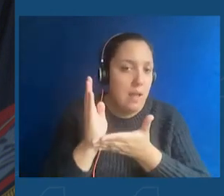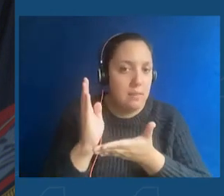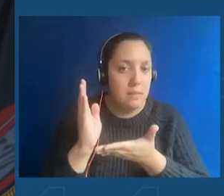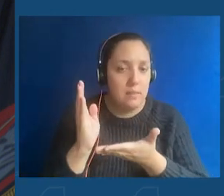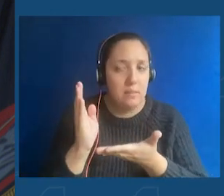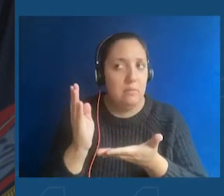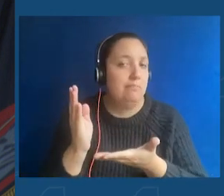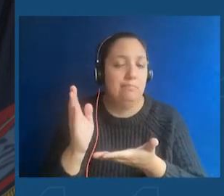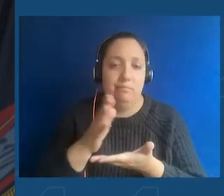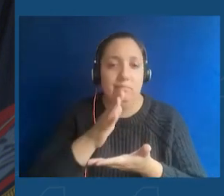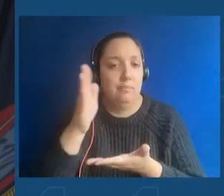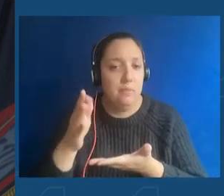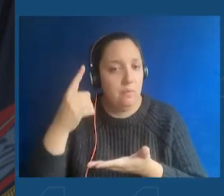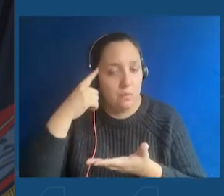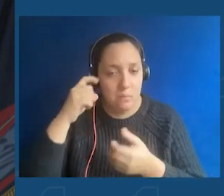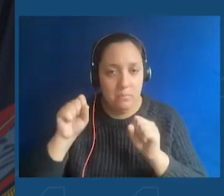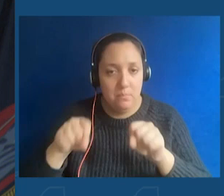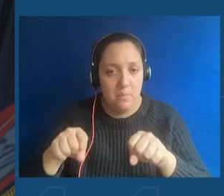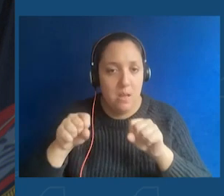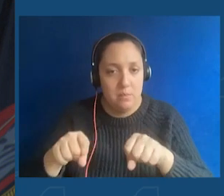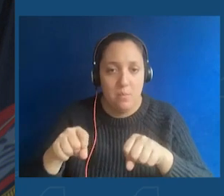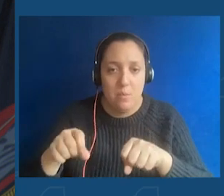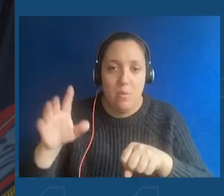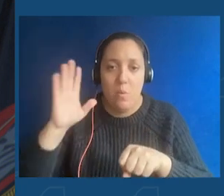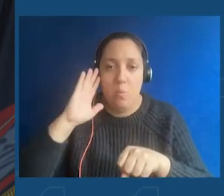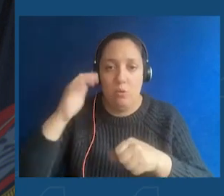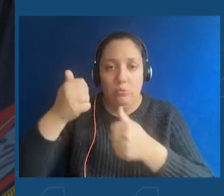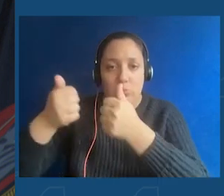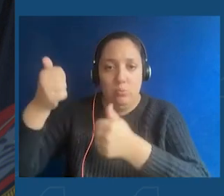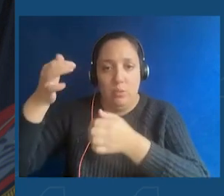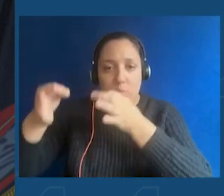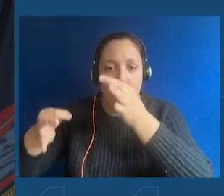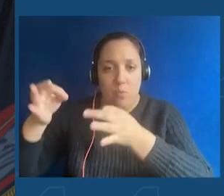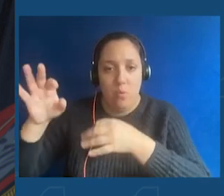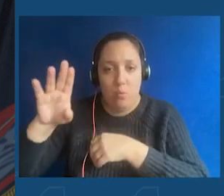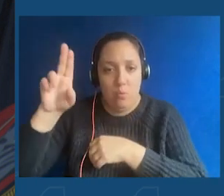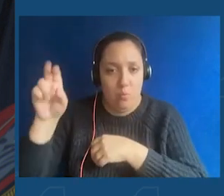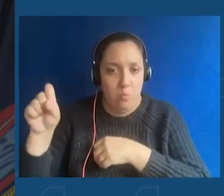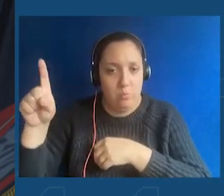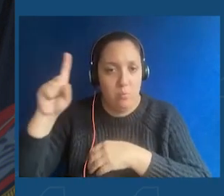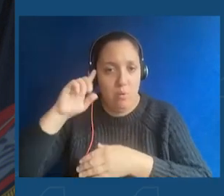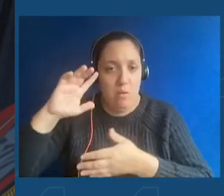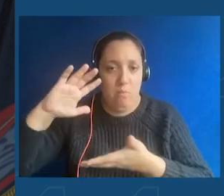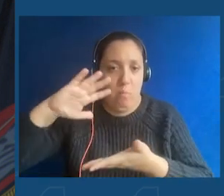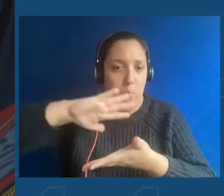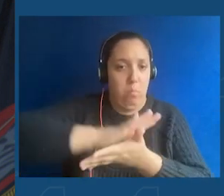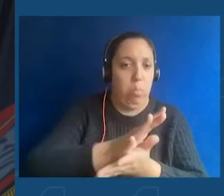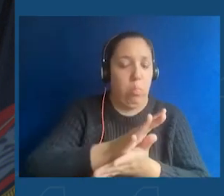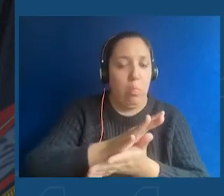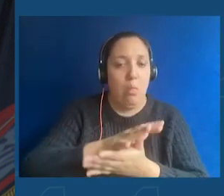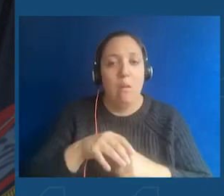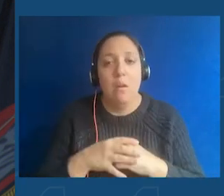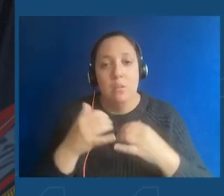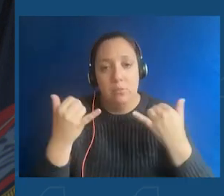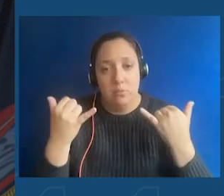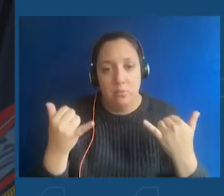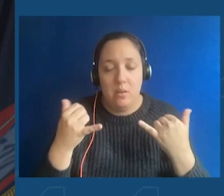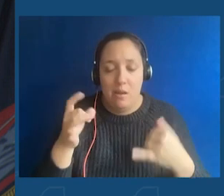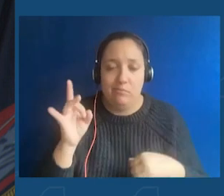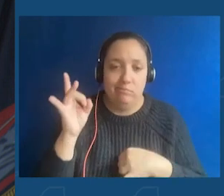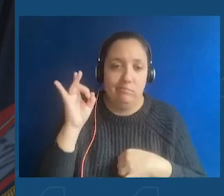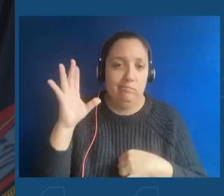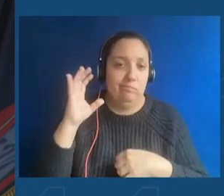envisioned will be trampled on by the Supreme Court of the United States of America. And so today is the grim anniversary of that